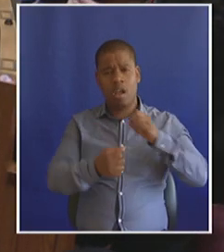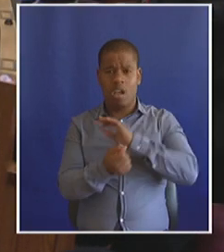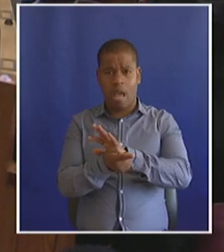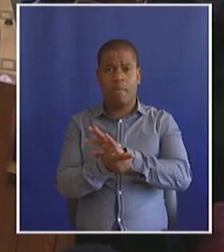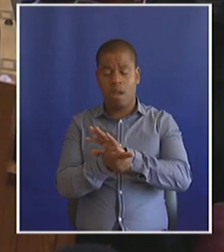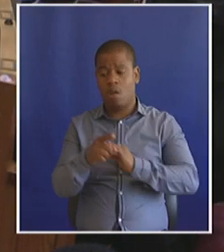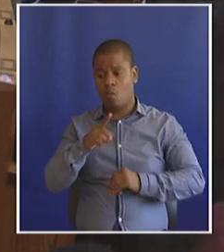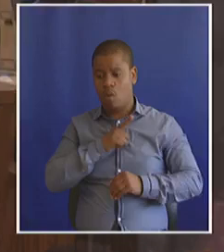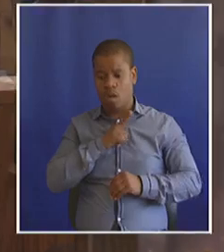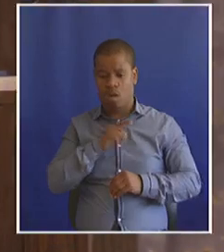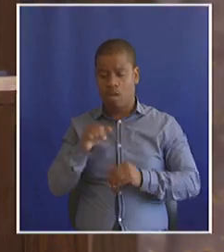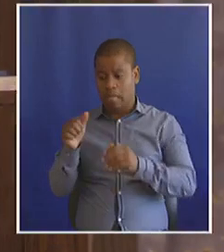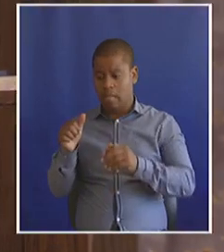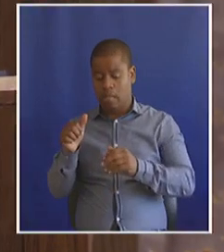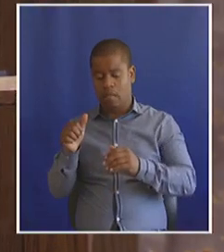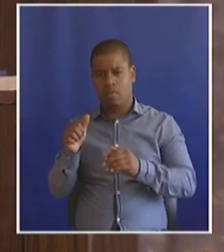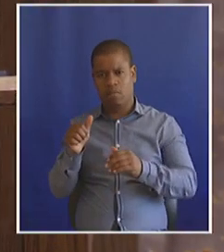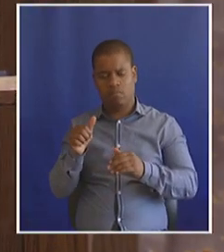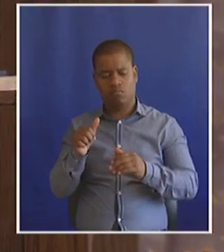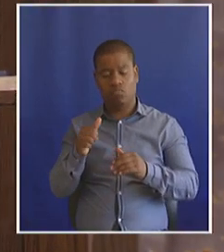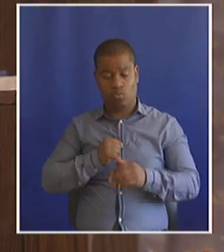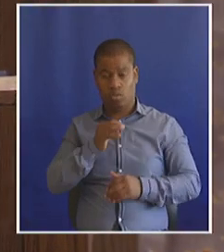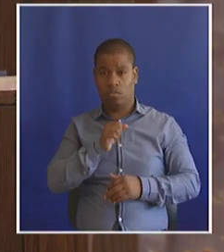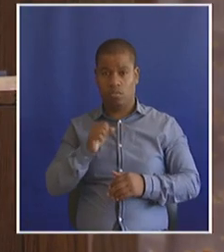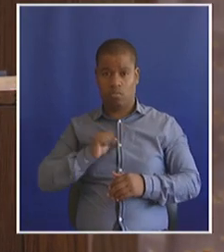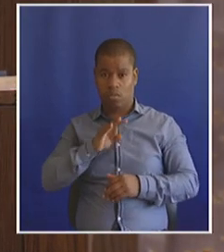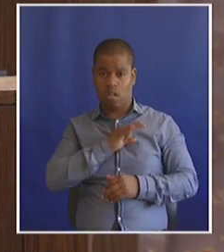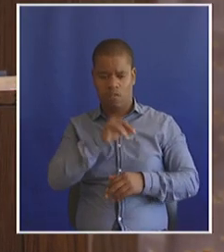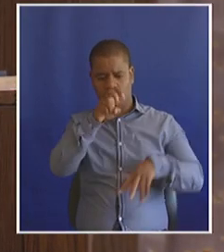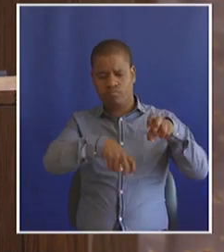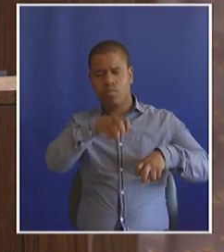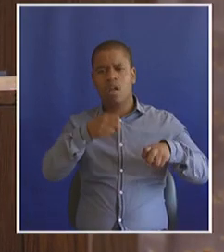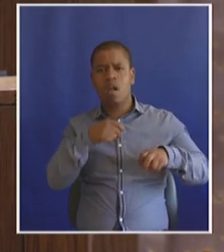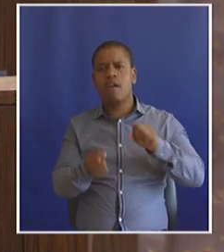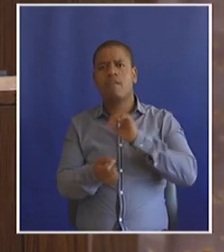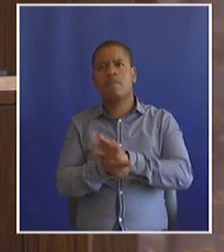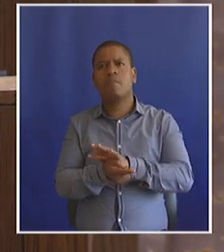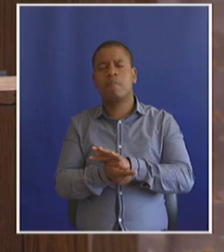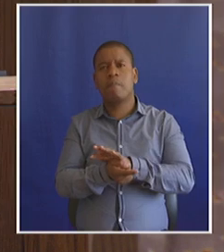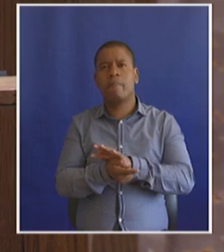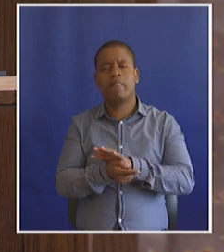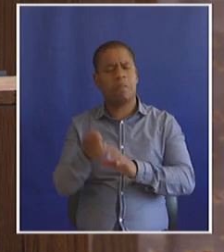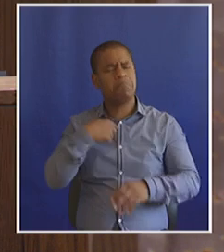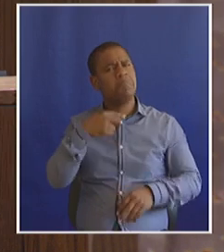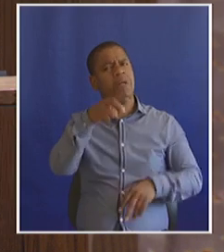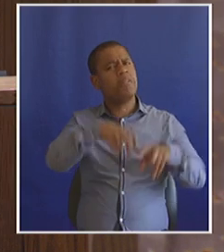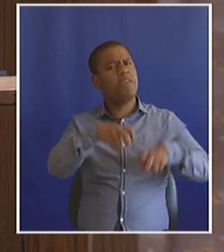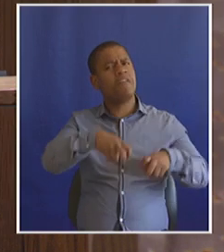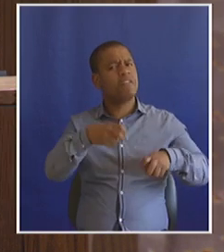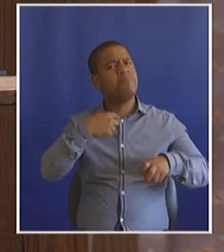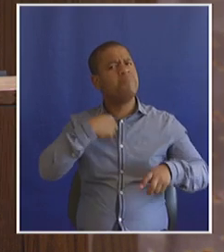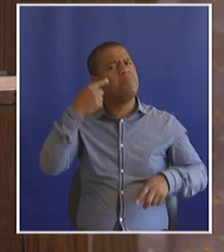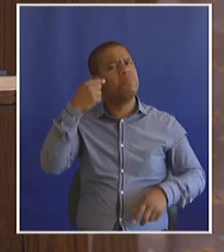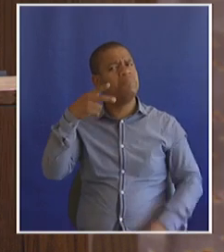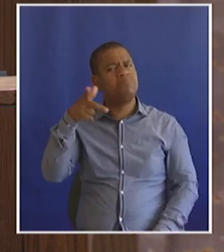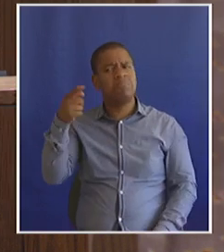Madam Chair, I couldn't really hear the question, but as it was the second time, she was referring to a theft, but I don't know what theft she's